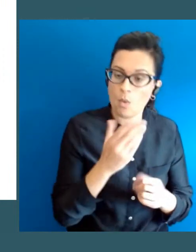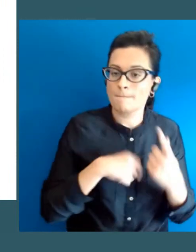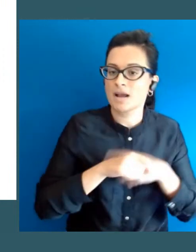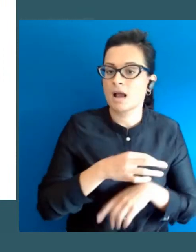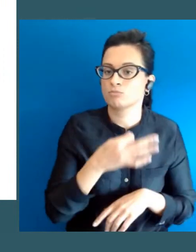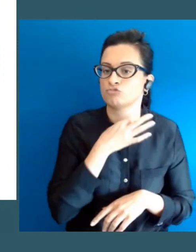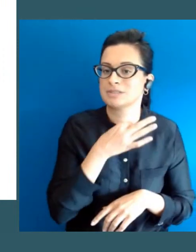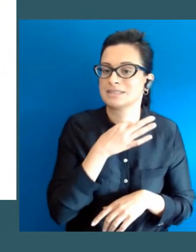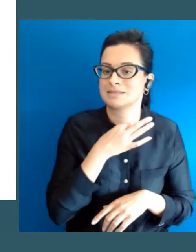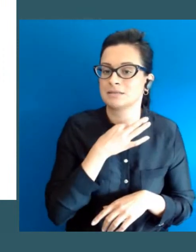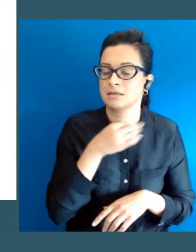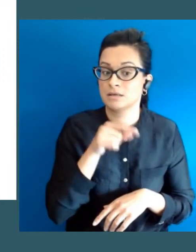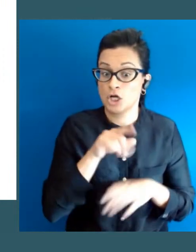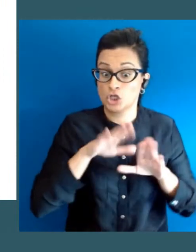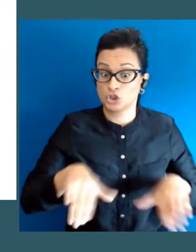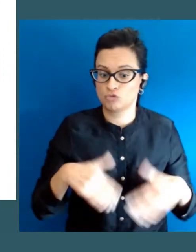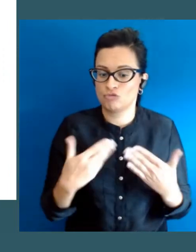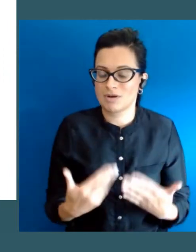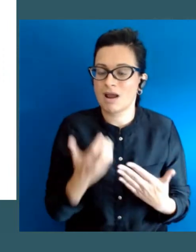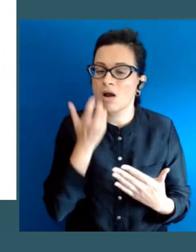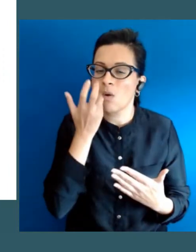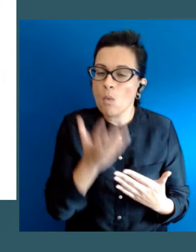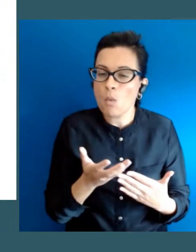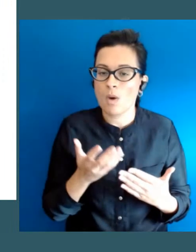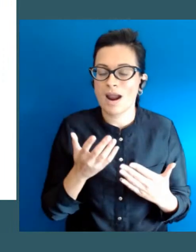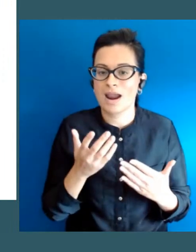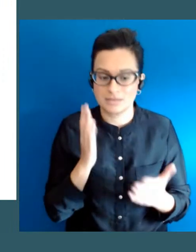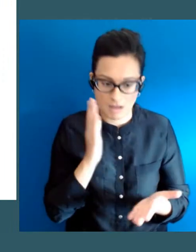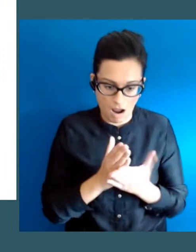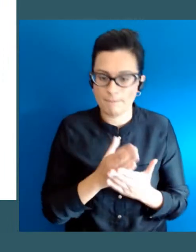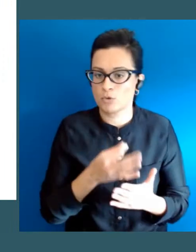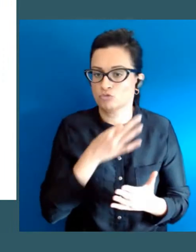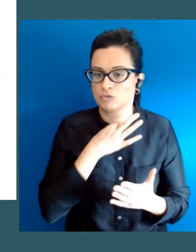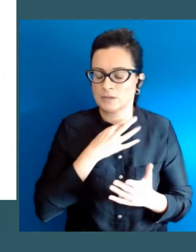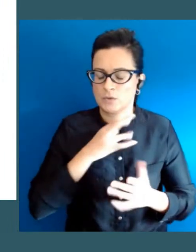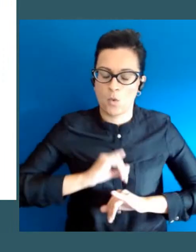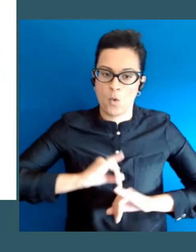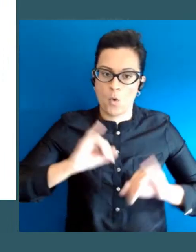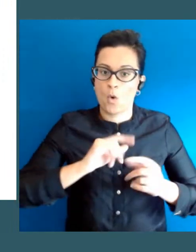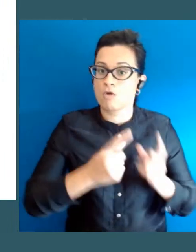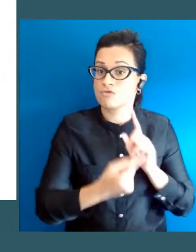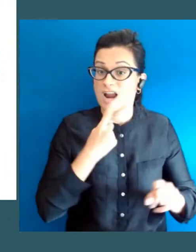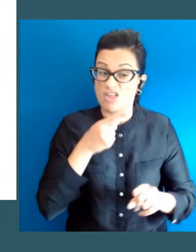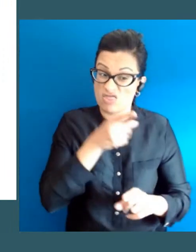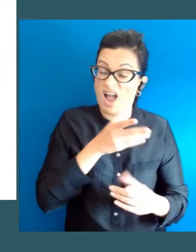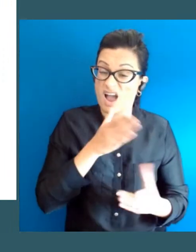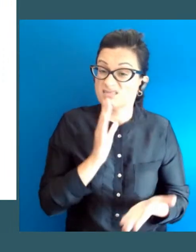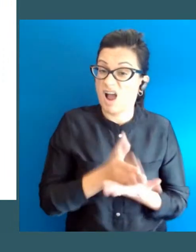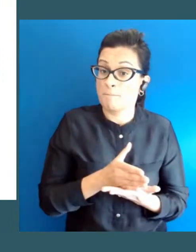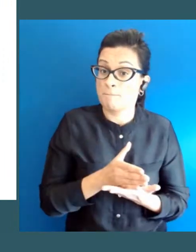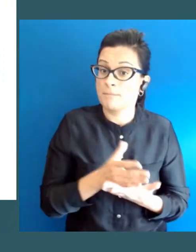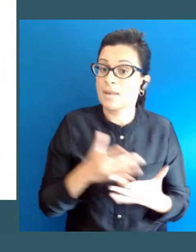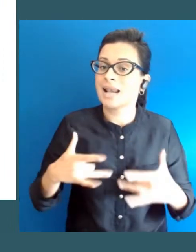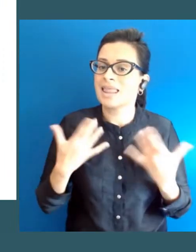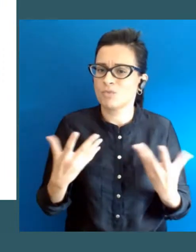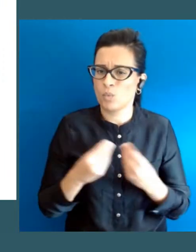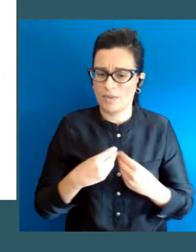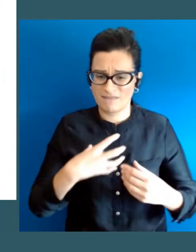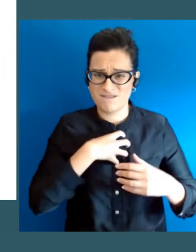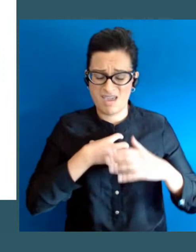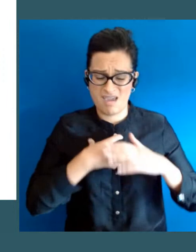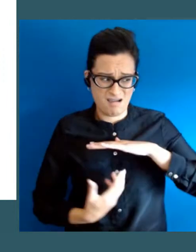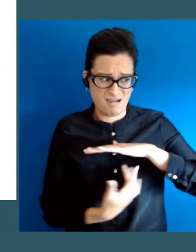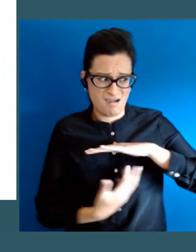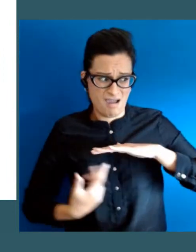children are always at risk of a severe reaction, and that's the reality of it. And living with this fear is anxiety